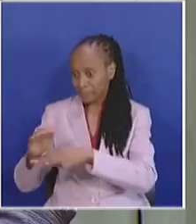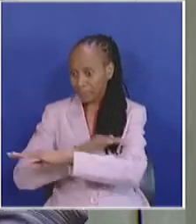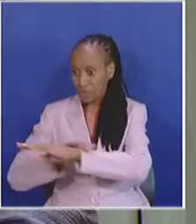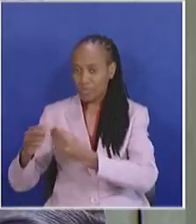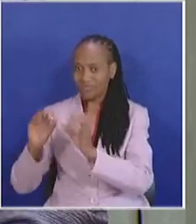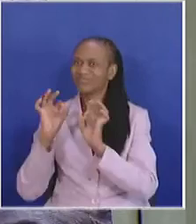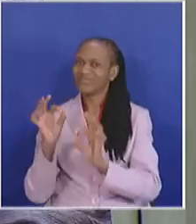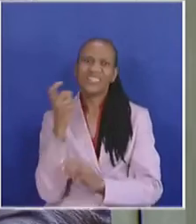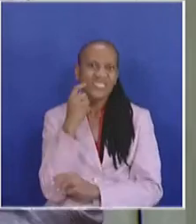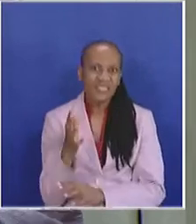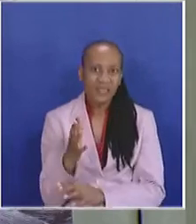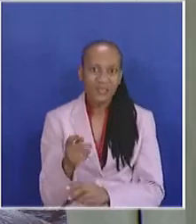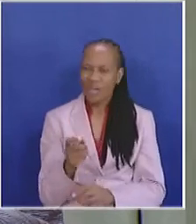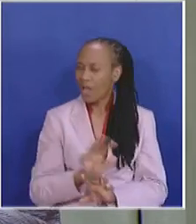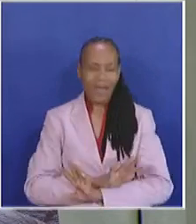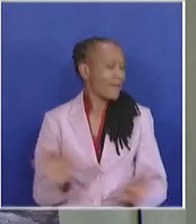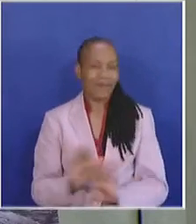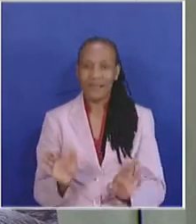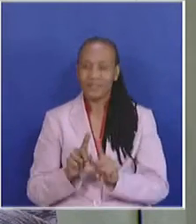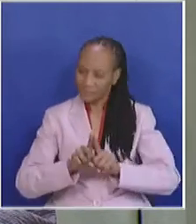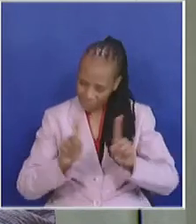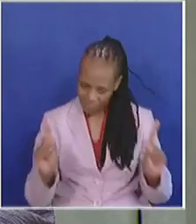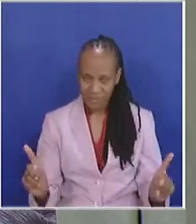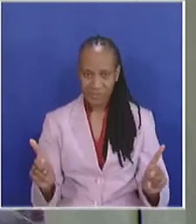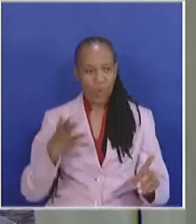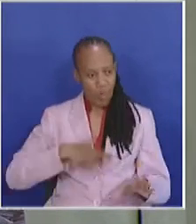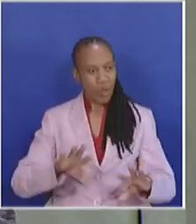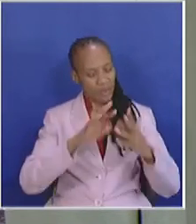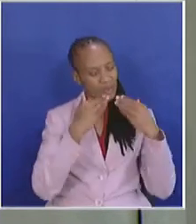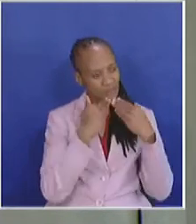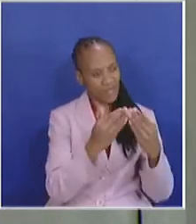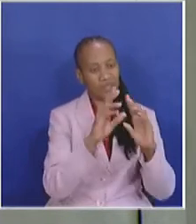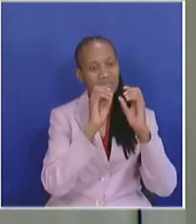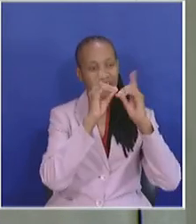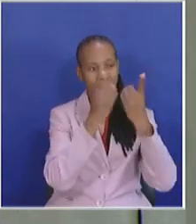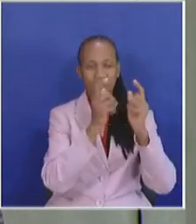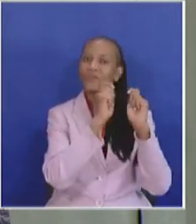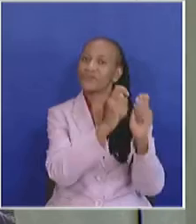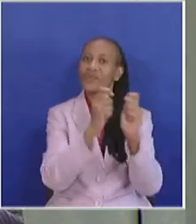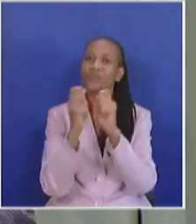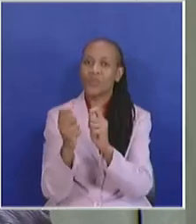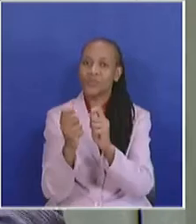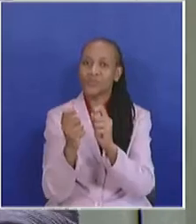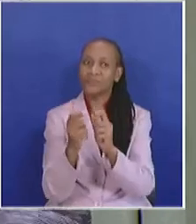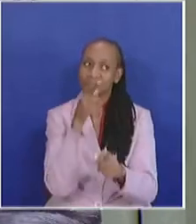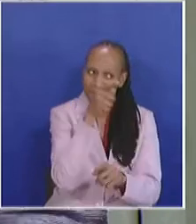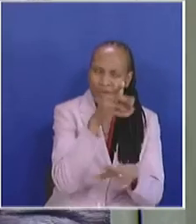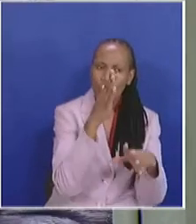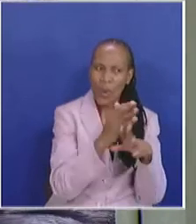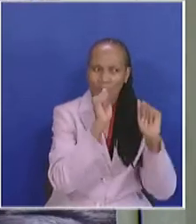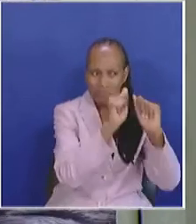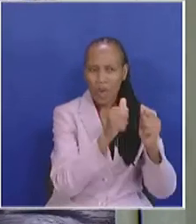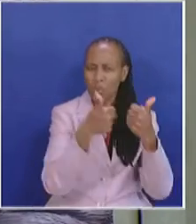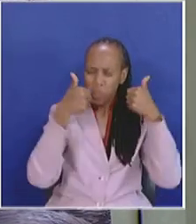just... So we therefore thank the Department of Transport for the work well